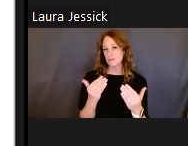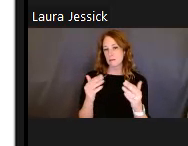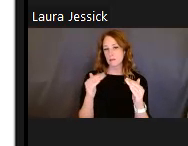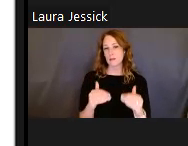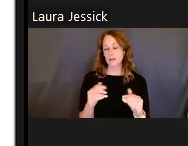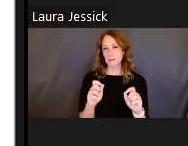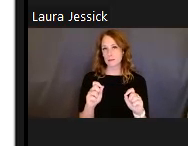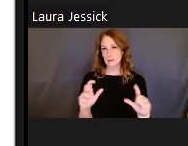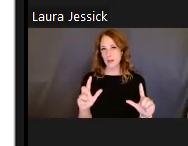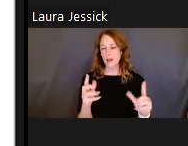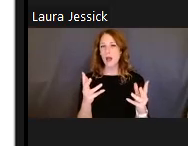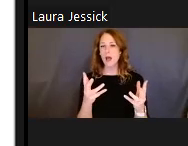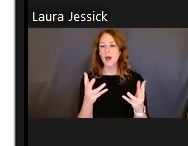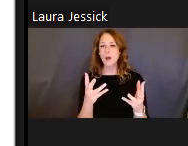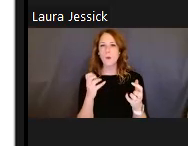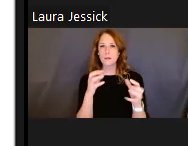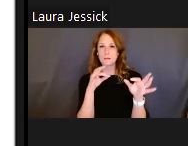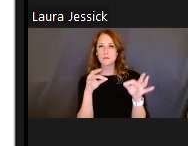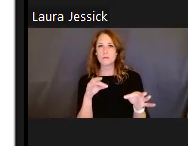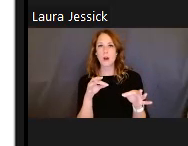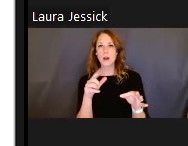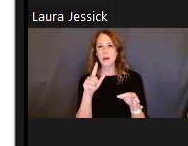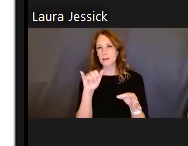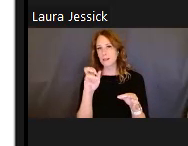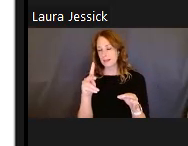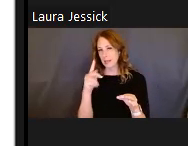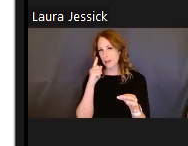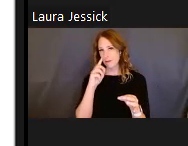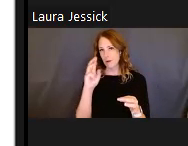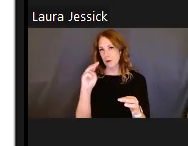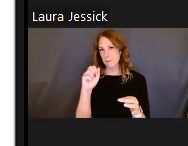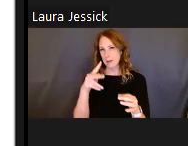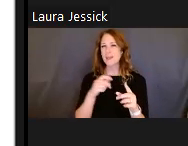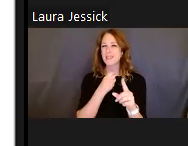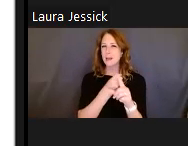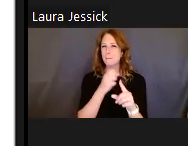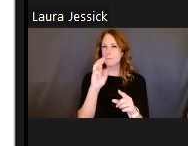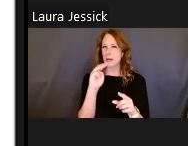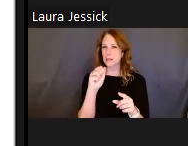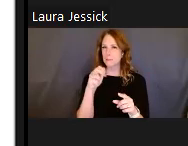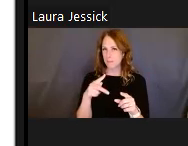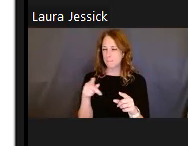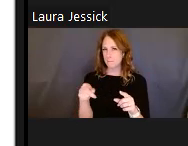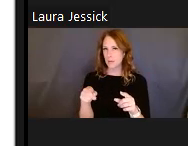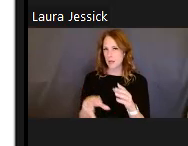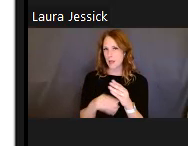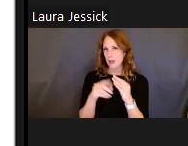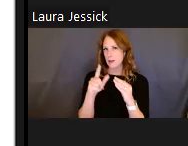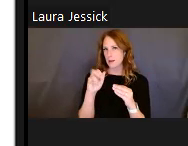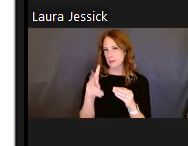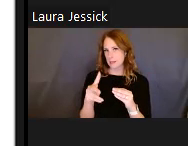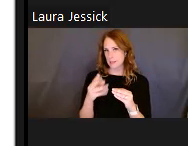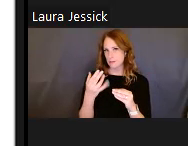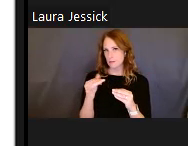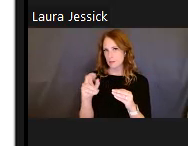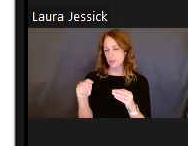note that I put again the link to the map, the impact map. So looking at that map, you'll be able to see every